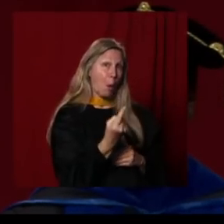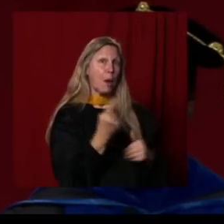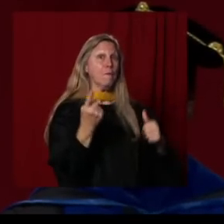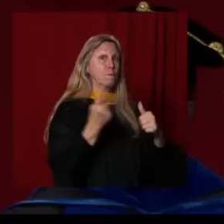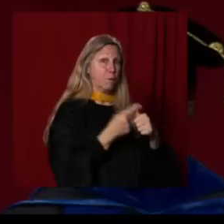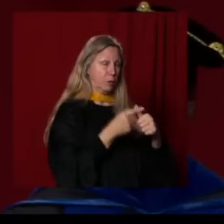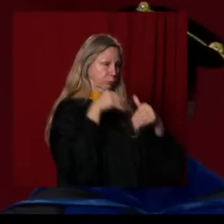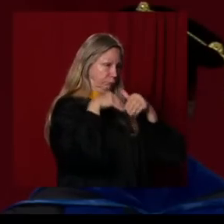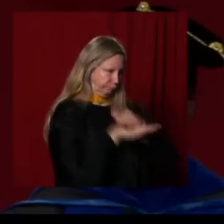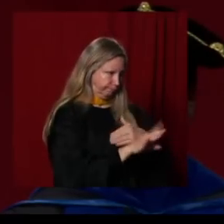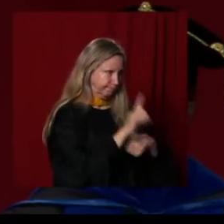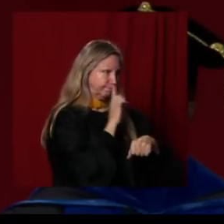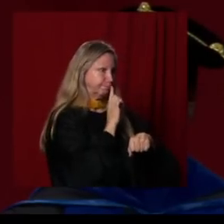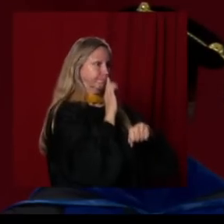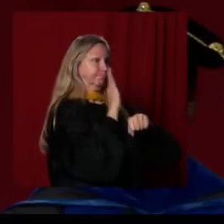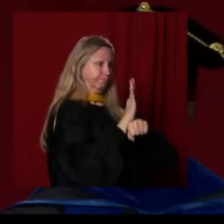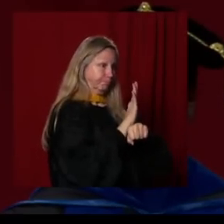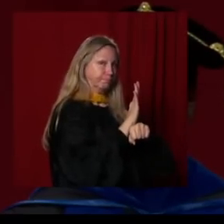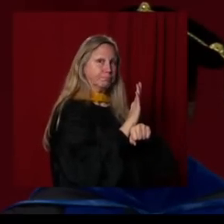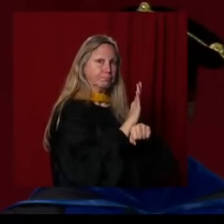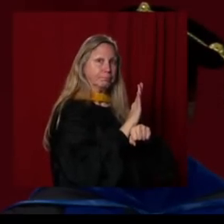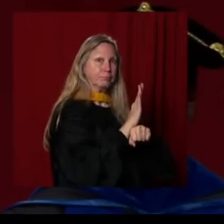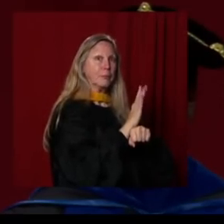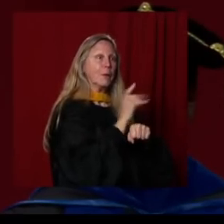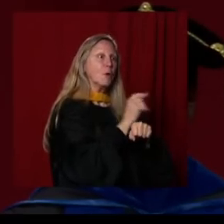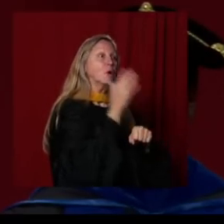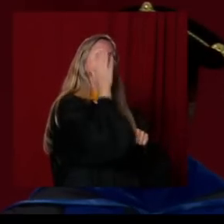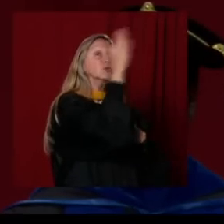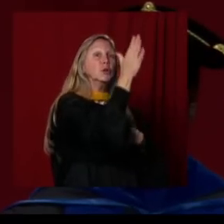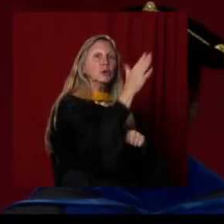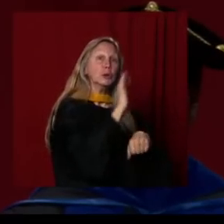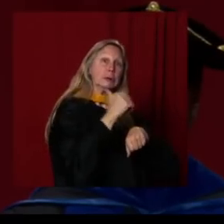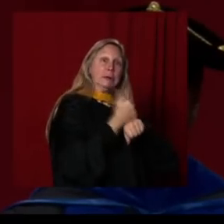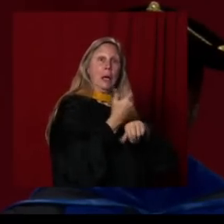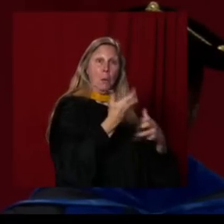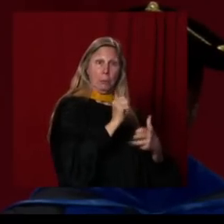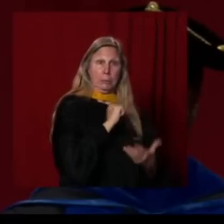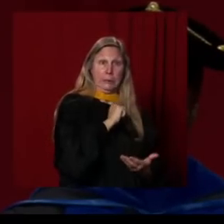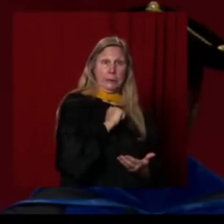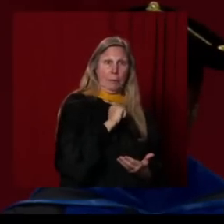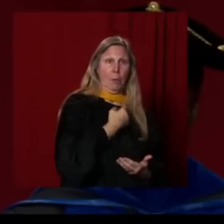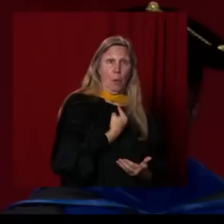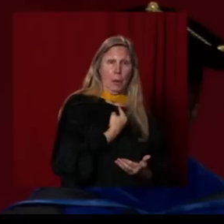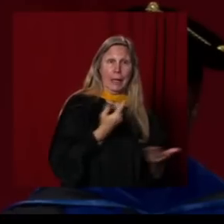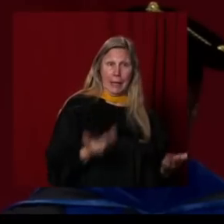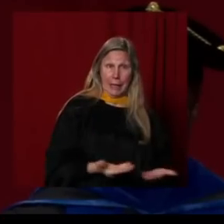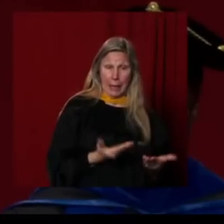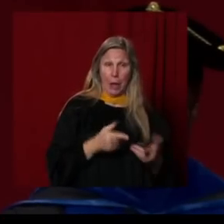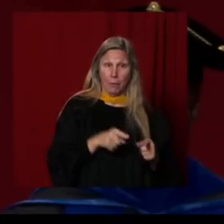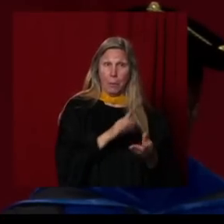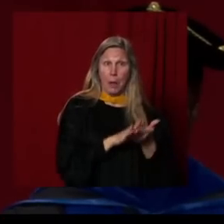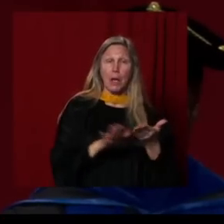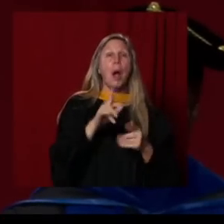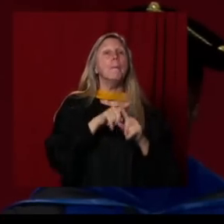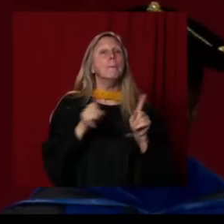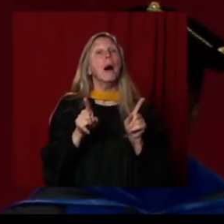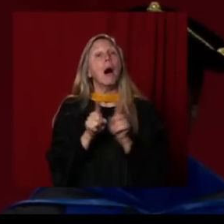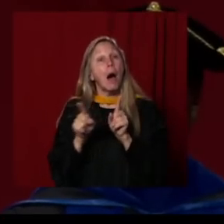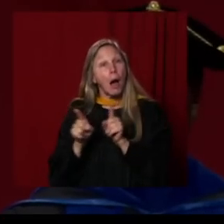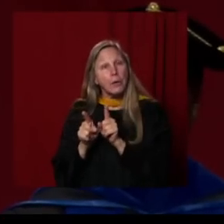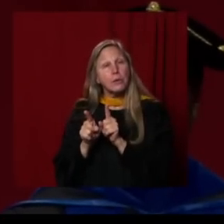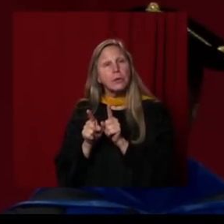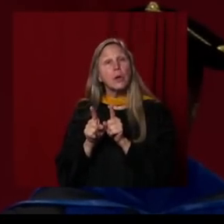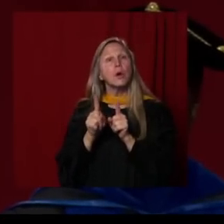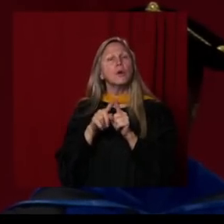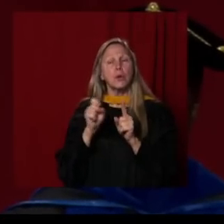commitment to pave a better future for yourself at this institution, but to honor and follow